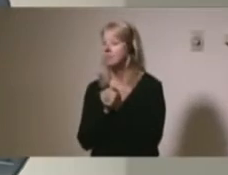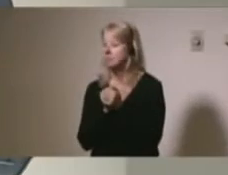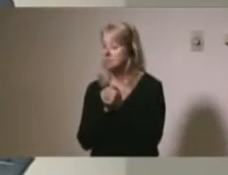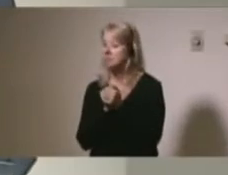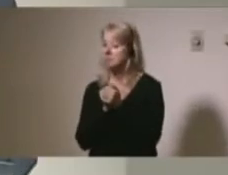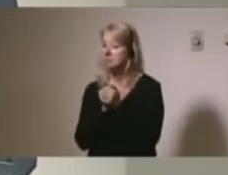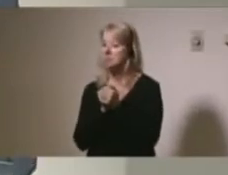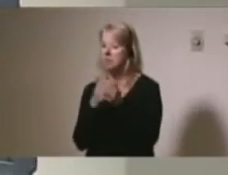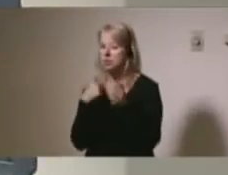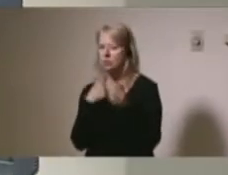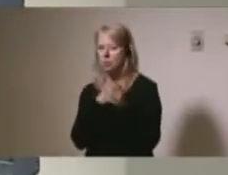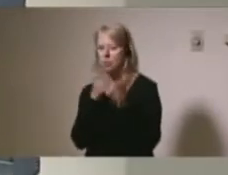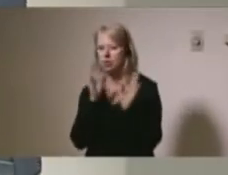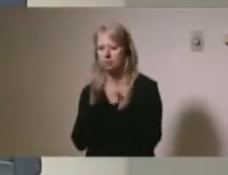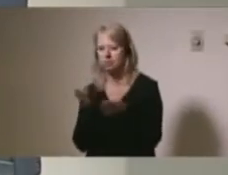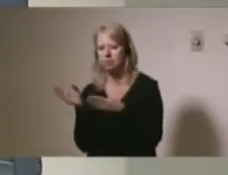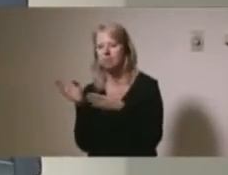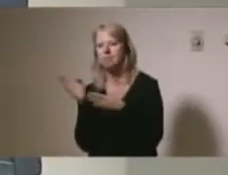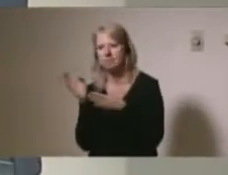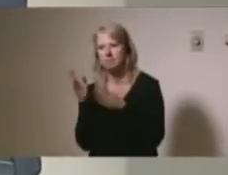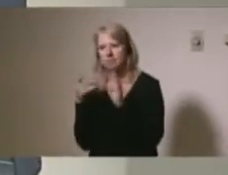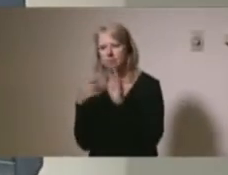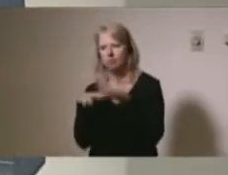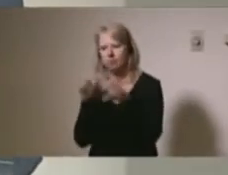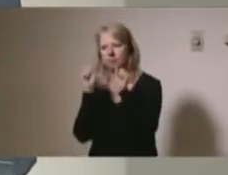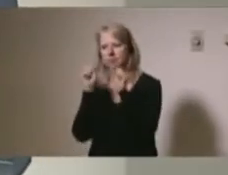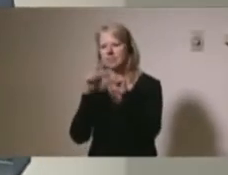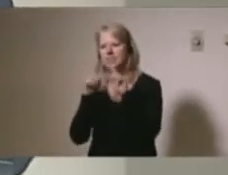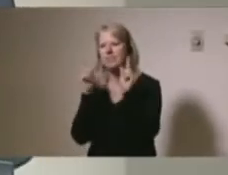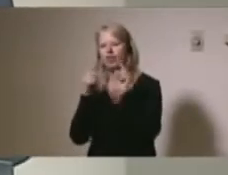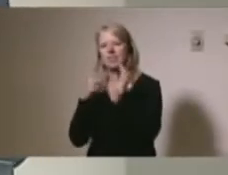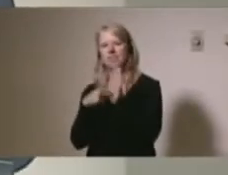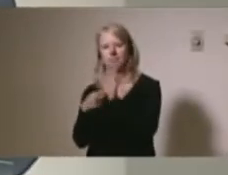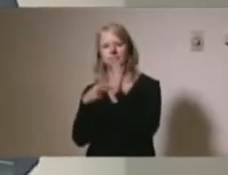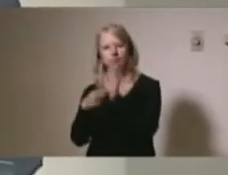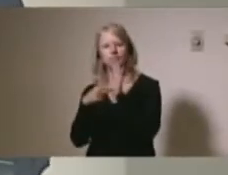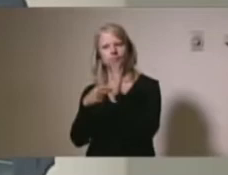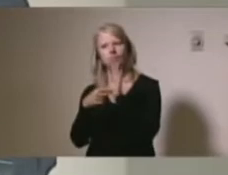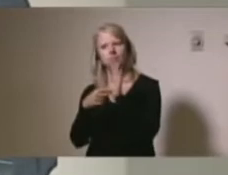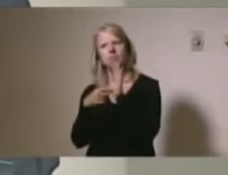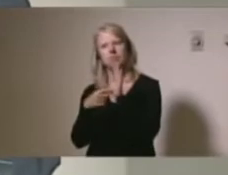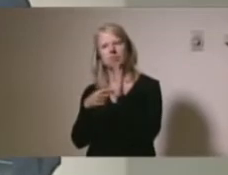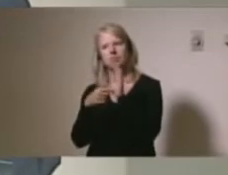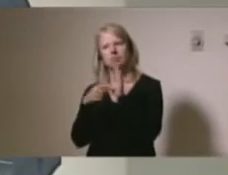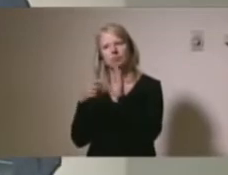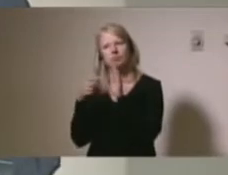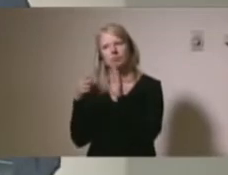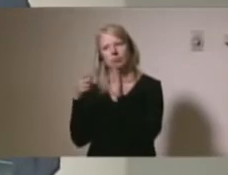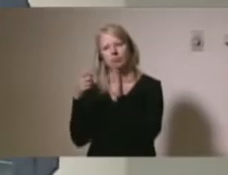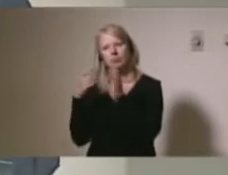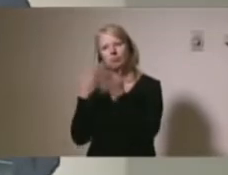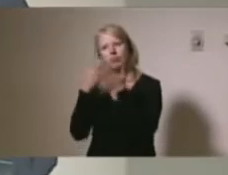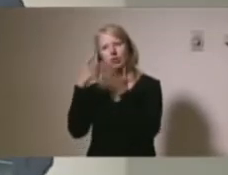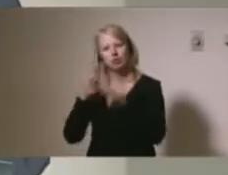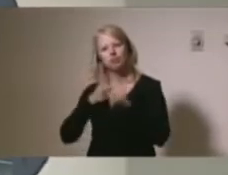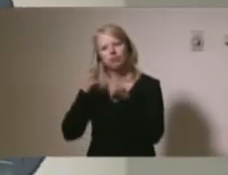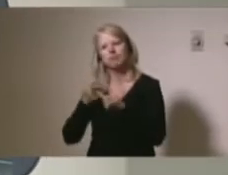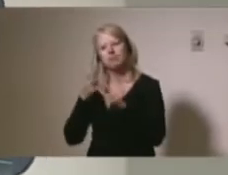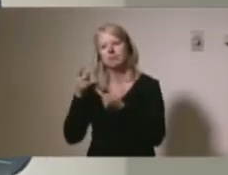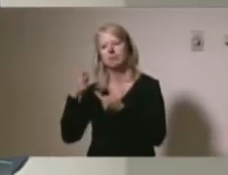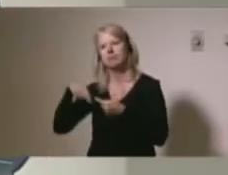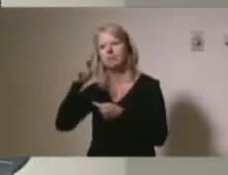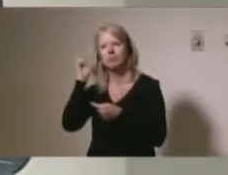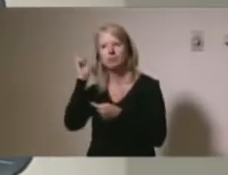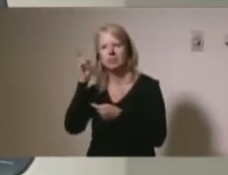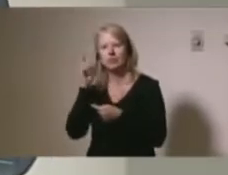we are organizing these demonstrations to point out the historic struggle of workers and to present